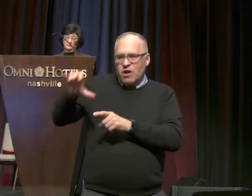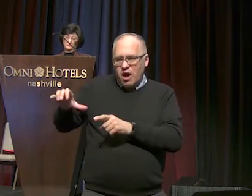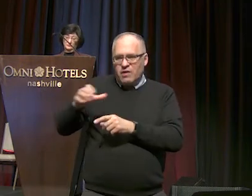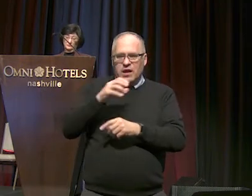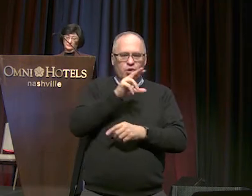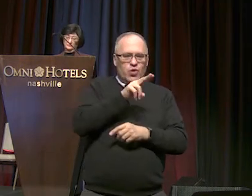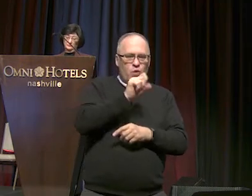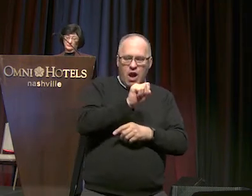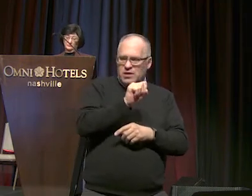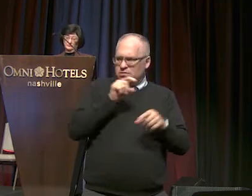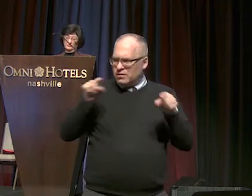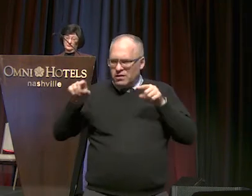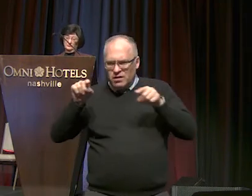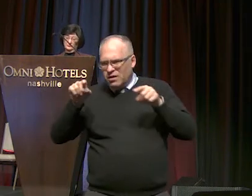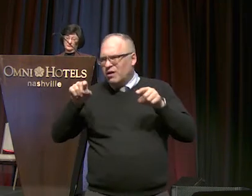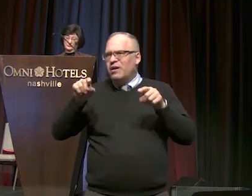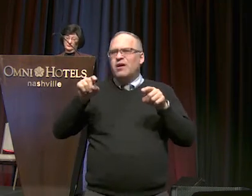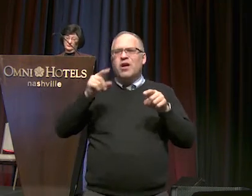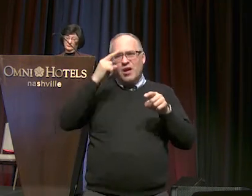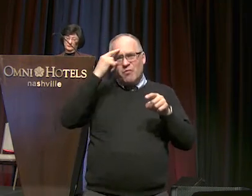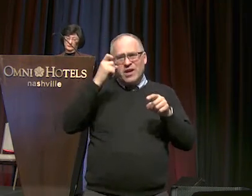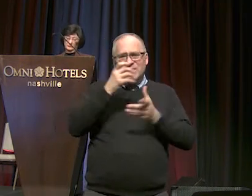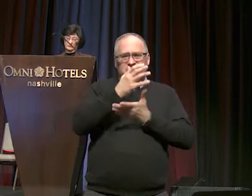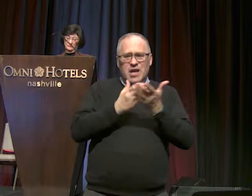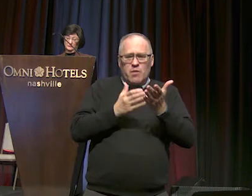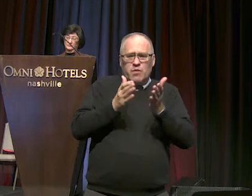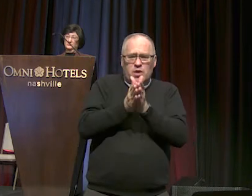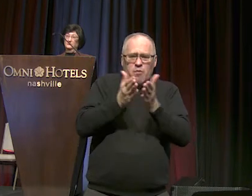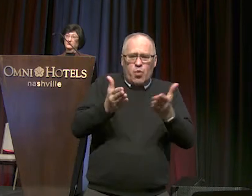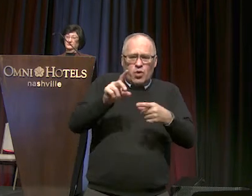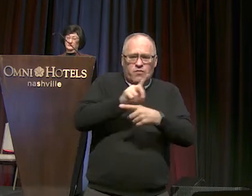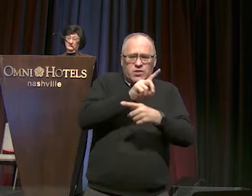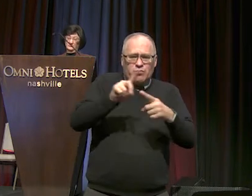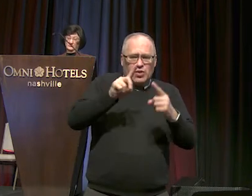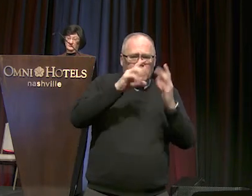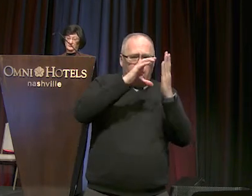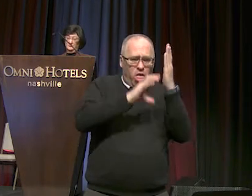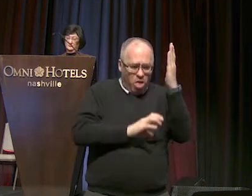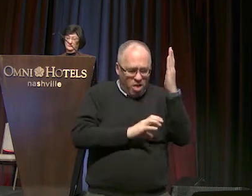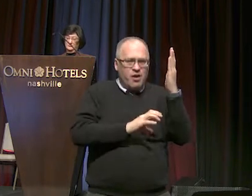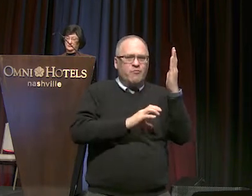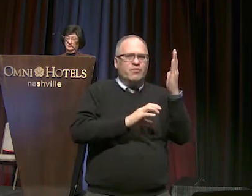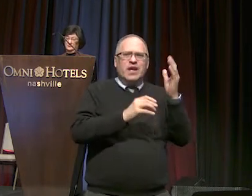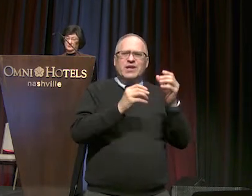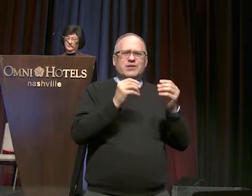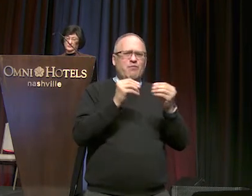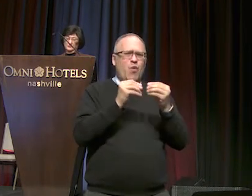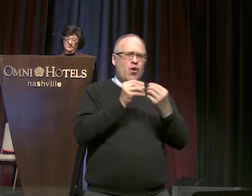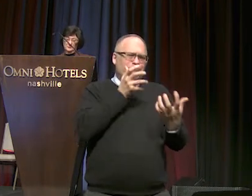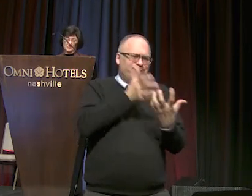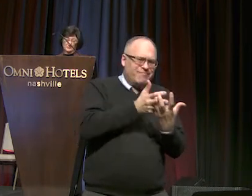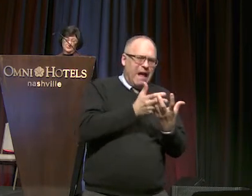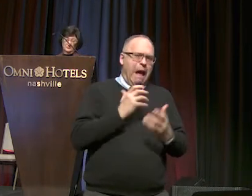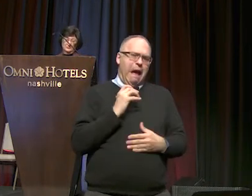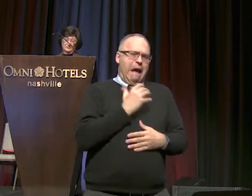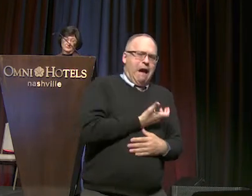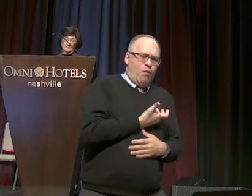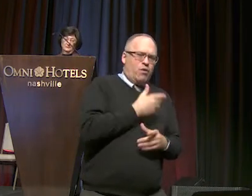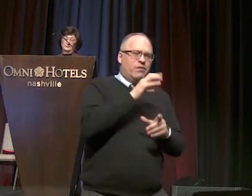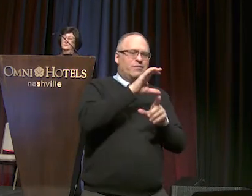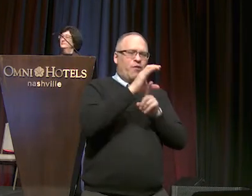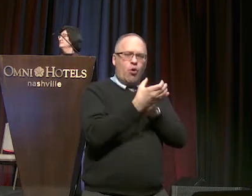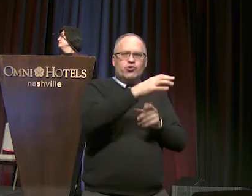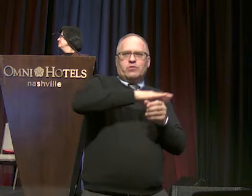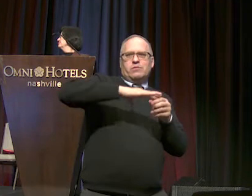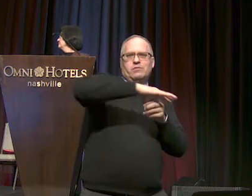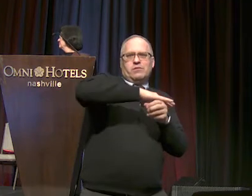to adaptable parts of the Book of Discipline. We are also anticipating that having the U.S. as